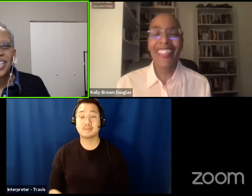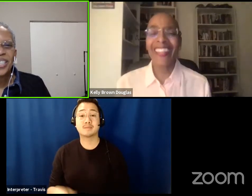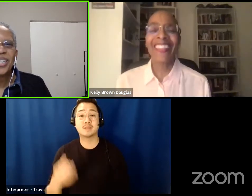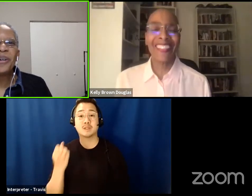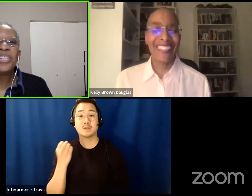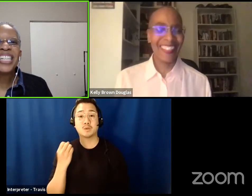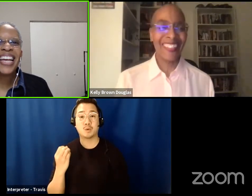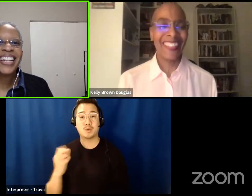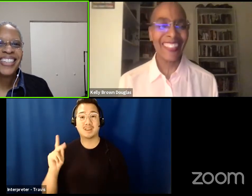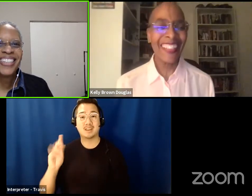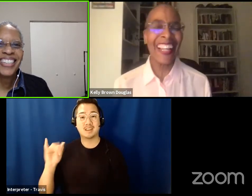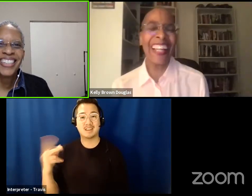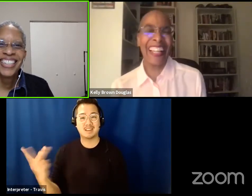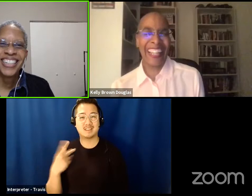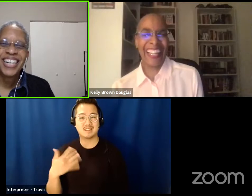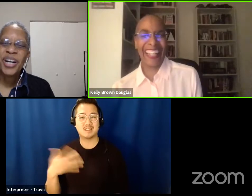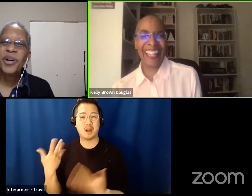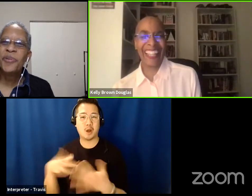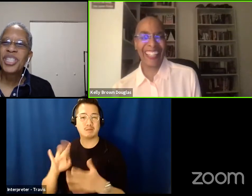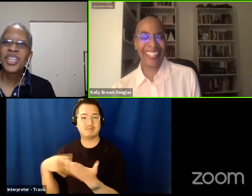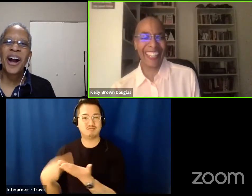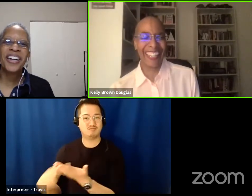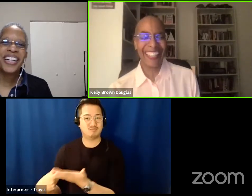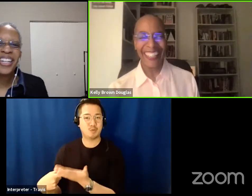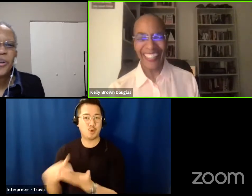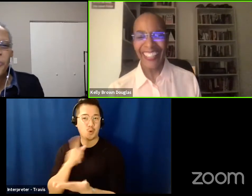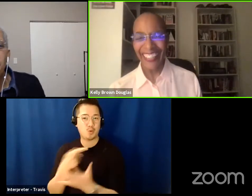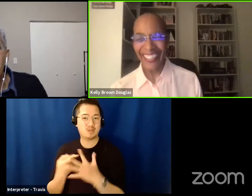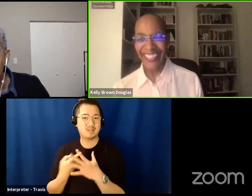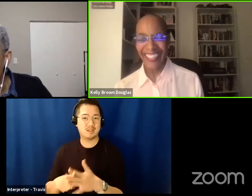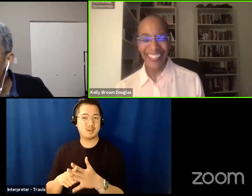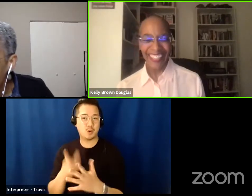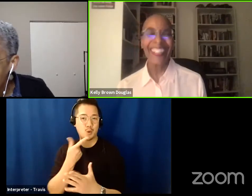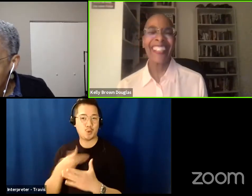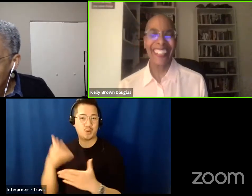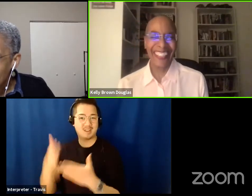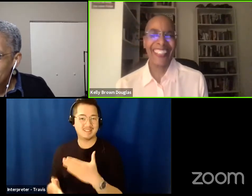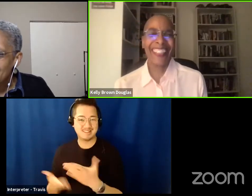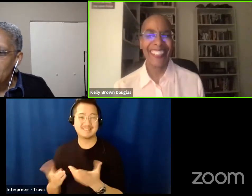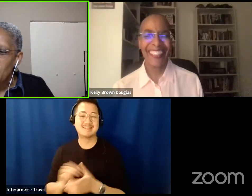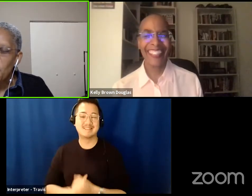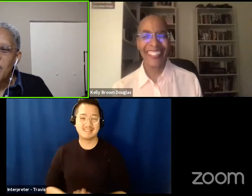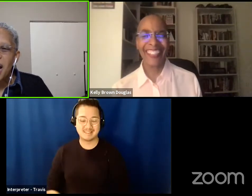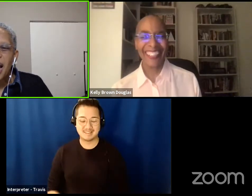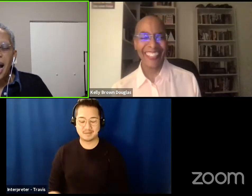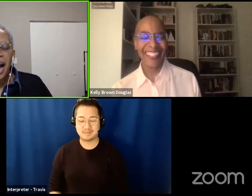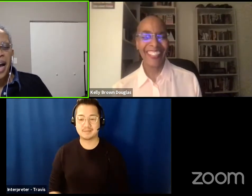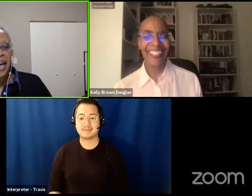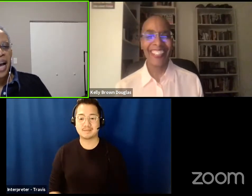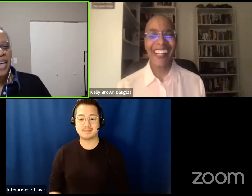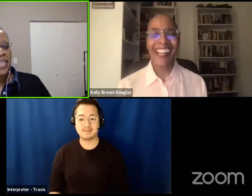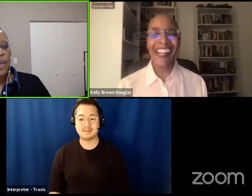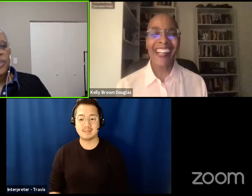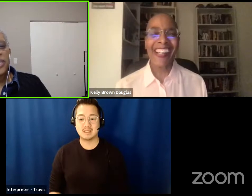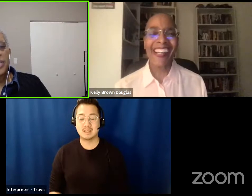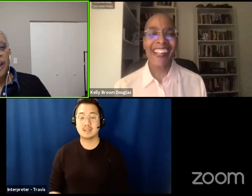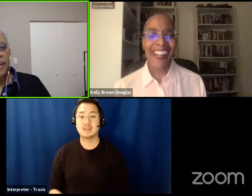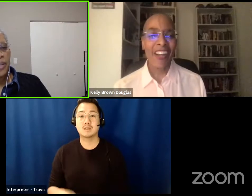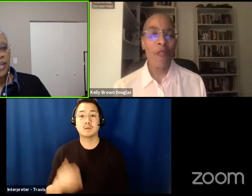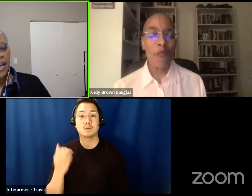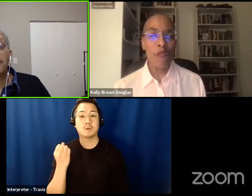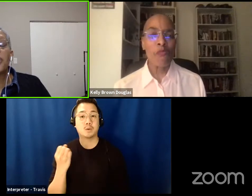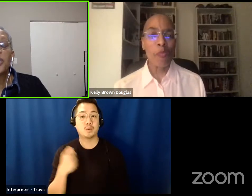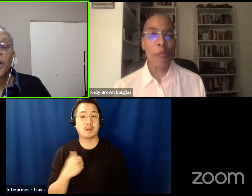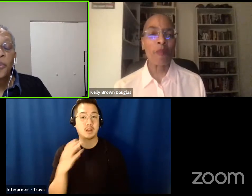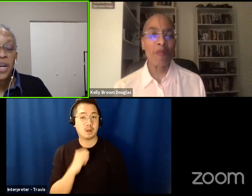Kelly and I negotiated who would start and who would finish. So I guess I want to